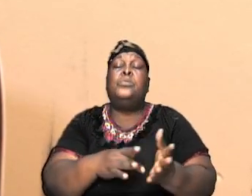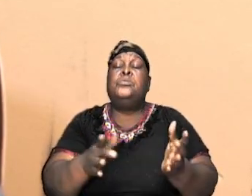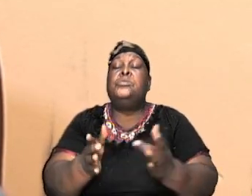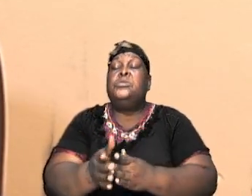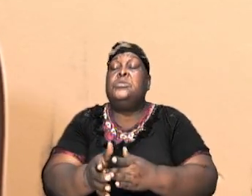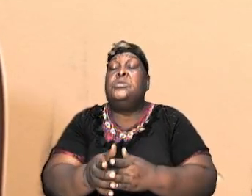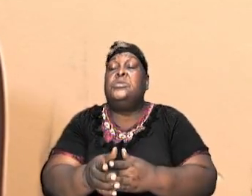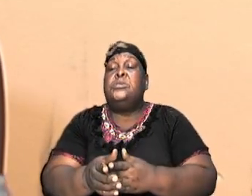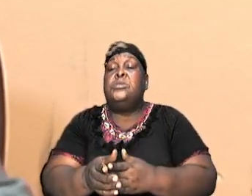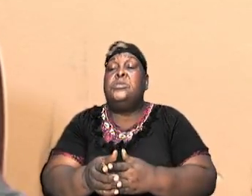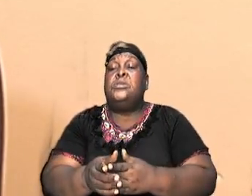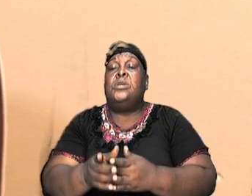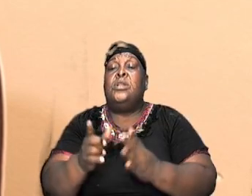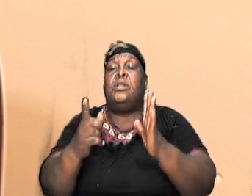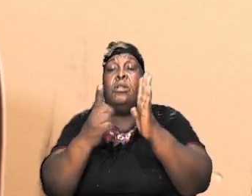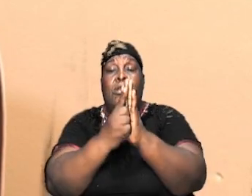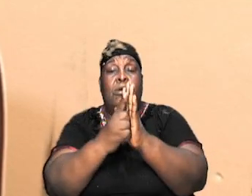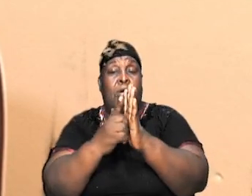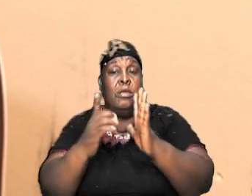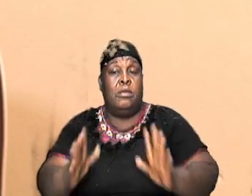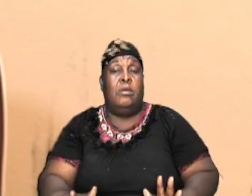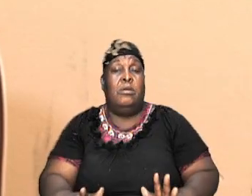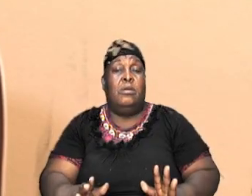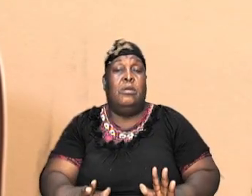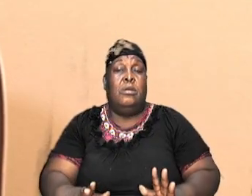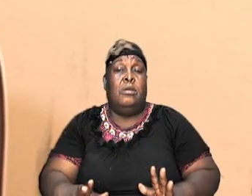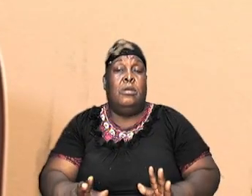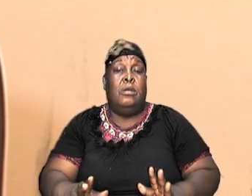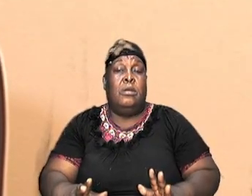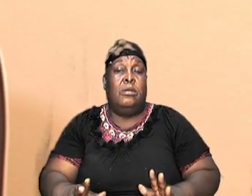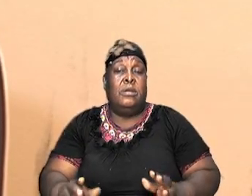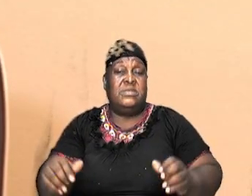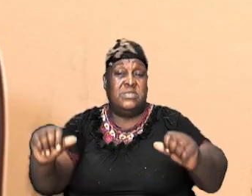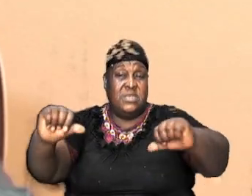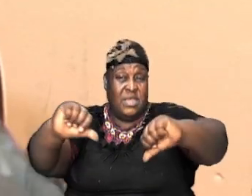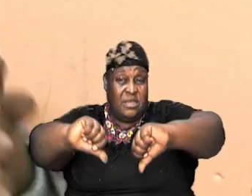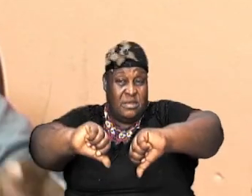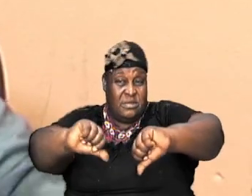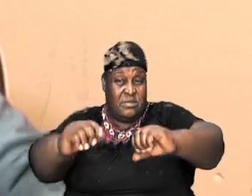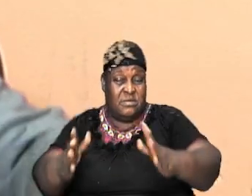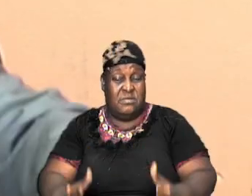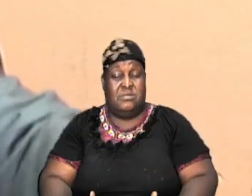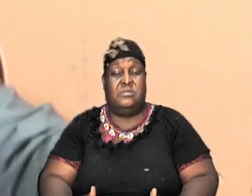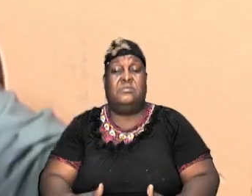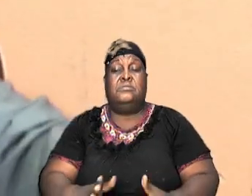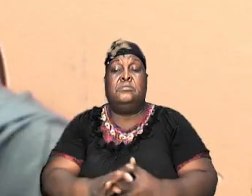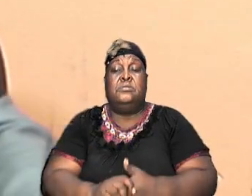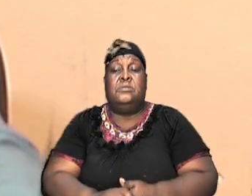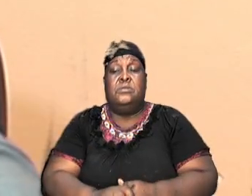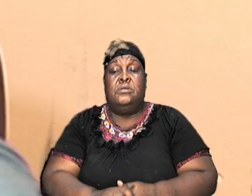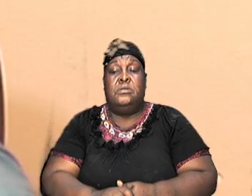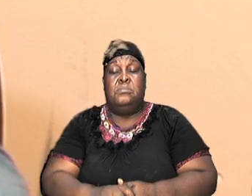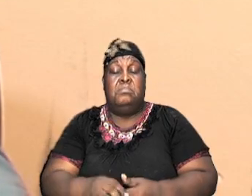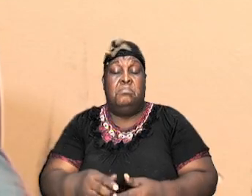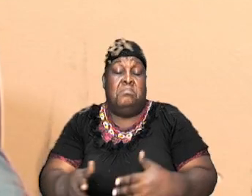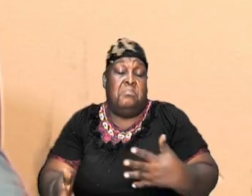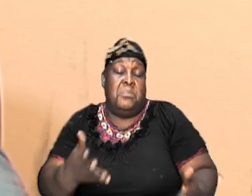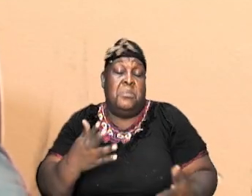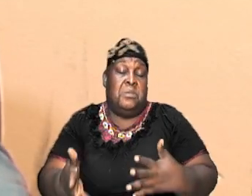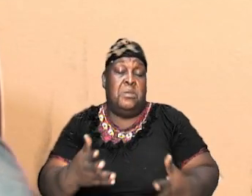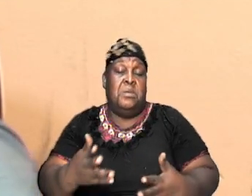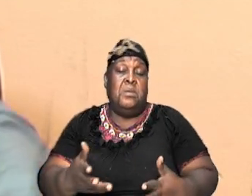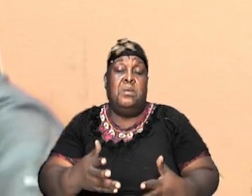medical student? Maybe not. You know, maybe there is a way for us to highlight certain aspect of